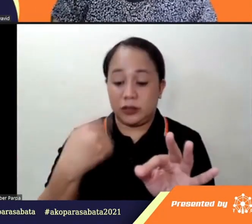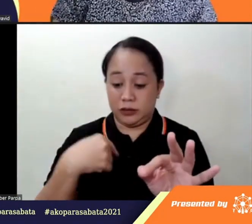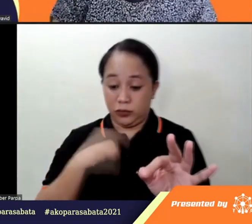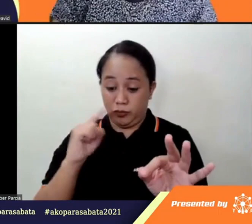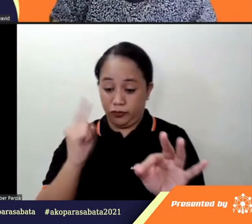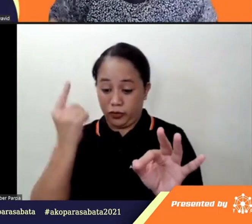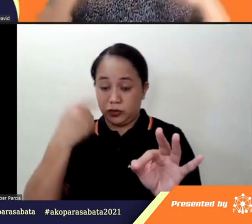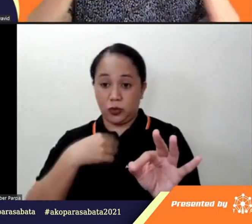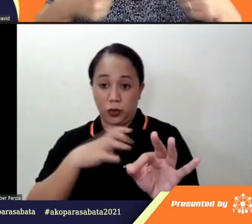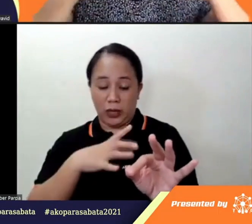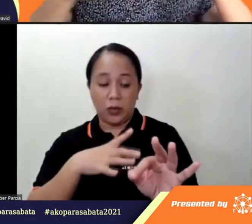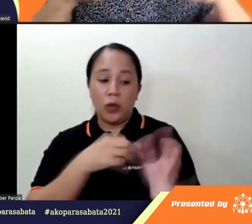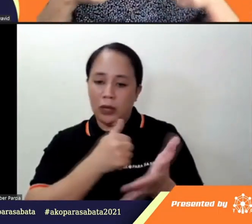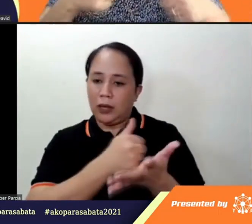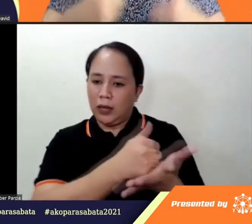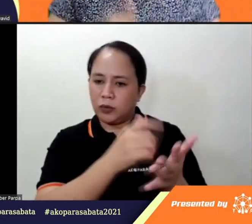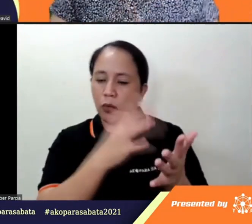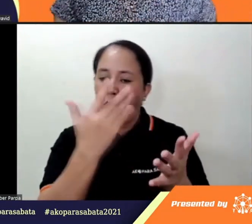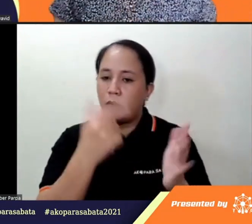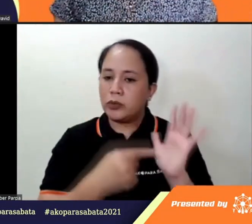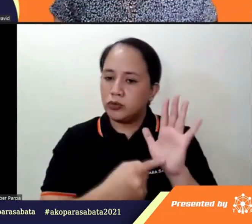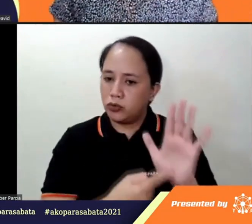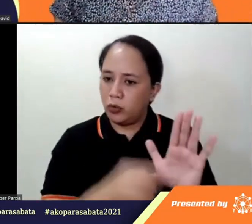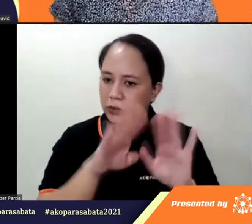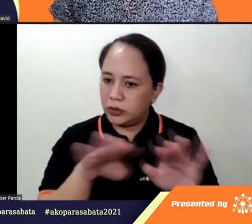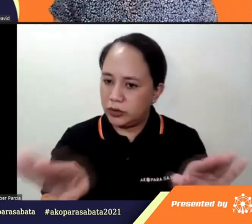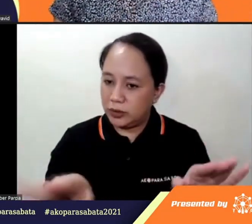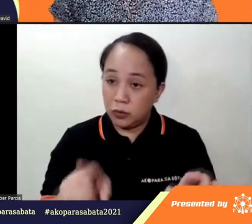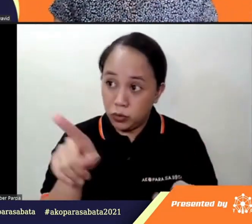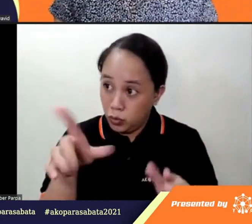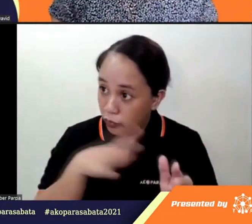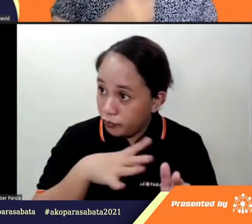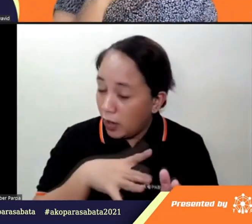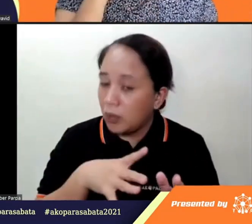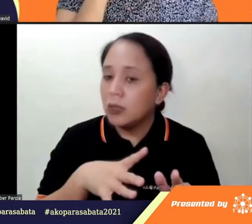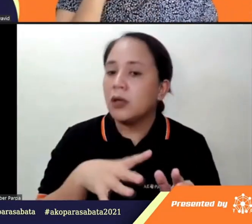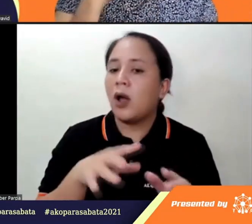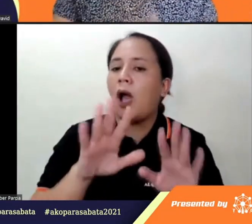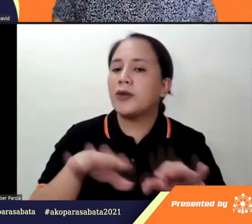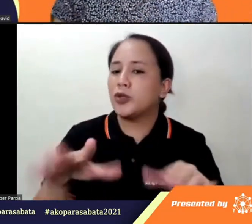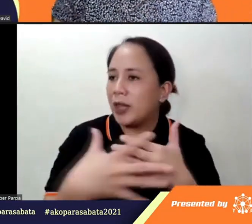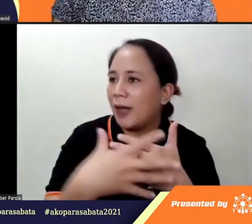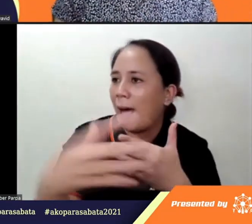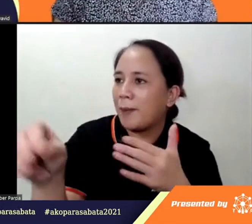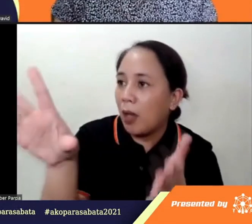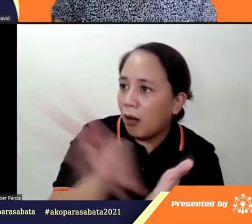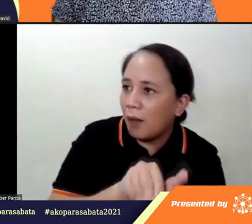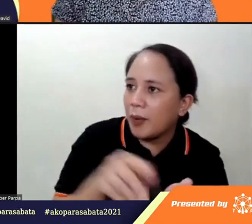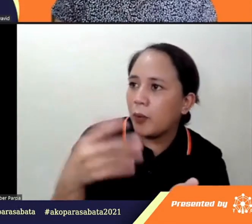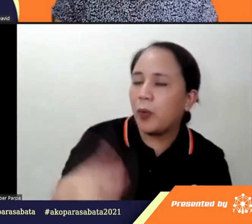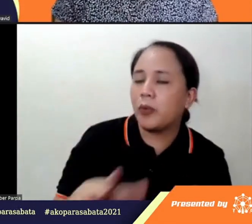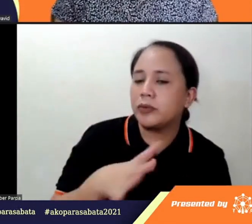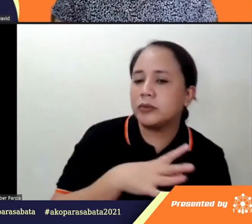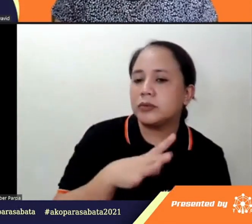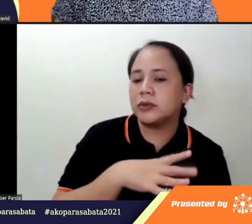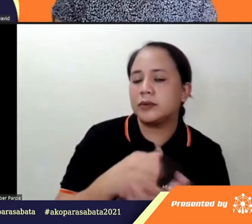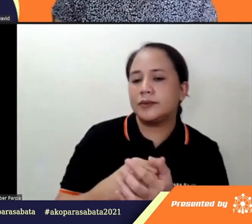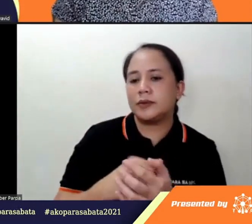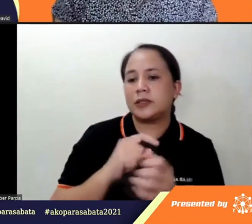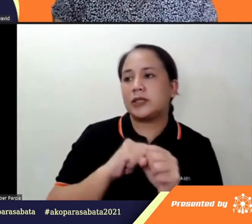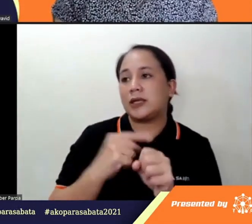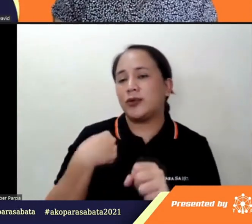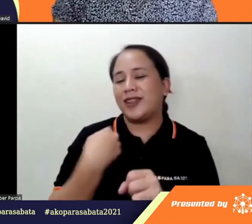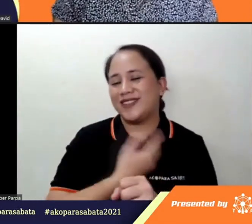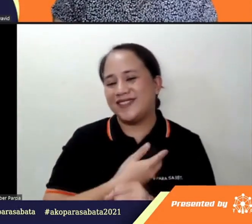ba? Kasi we need to model being okay, and we need to help our children be okay. But that begins with